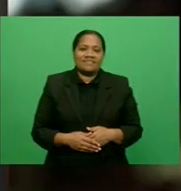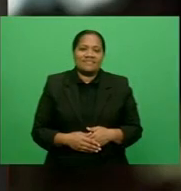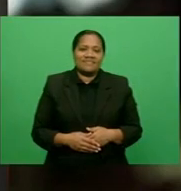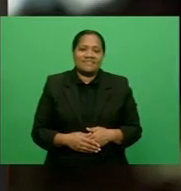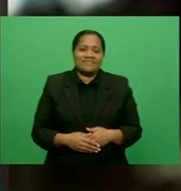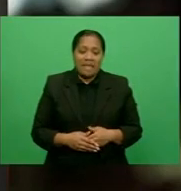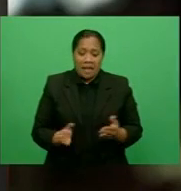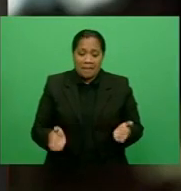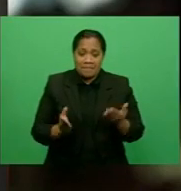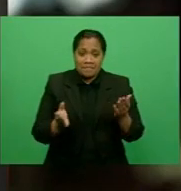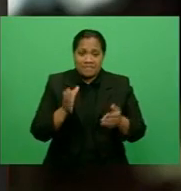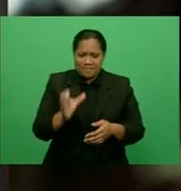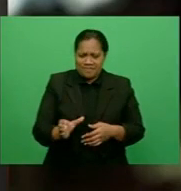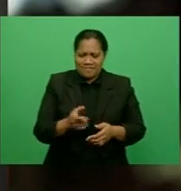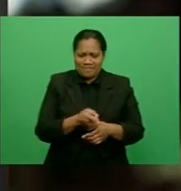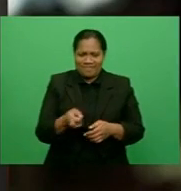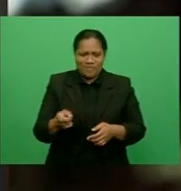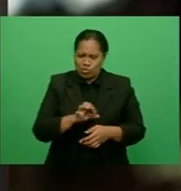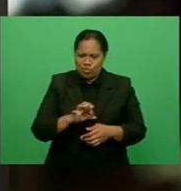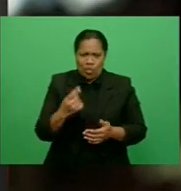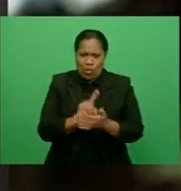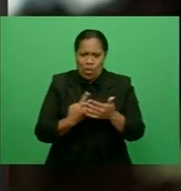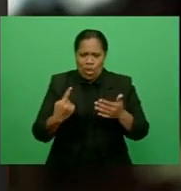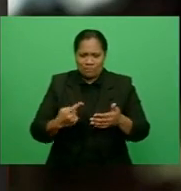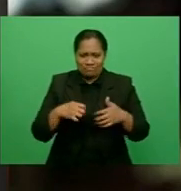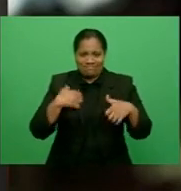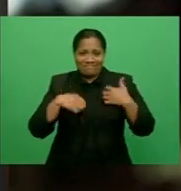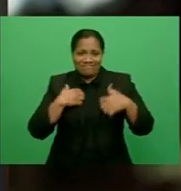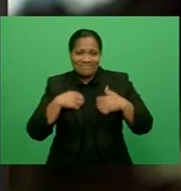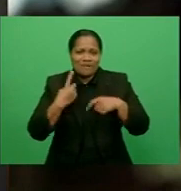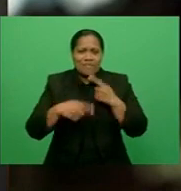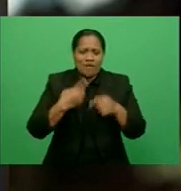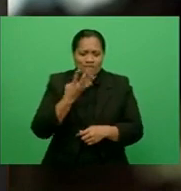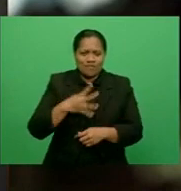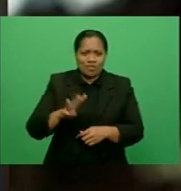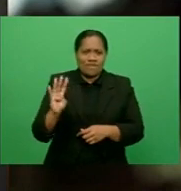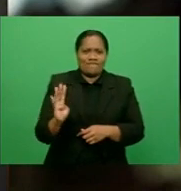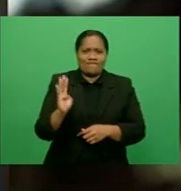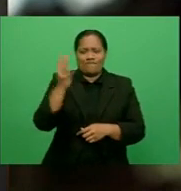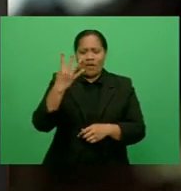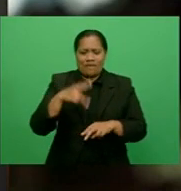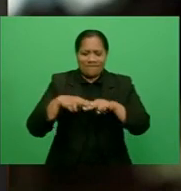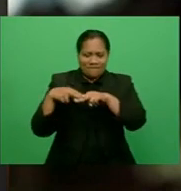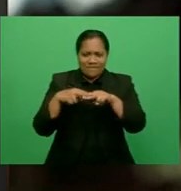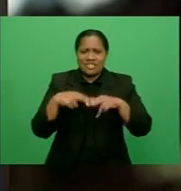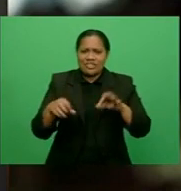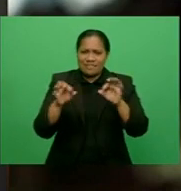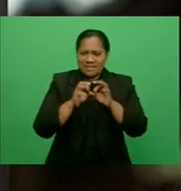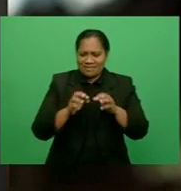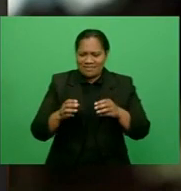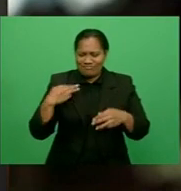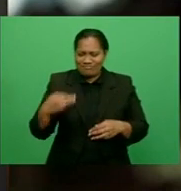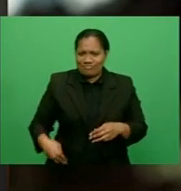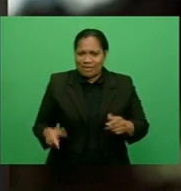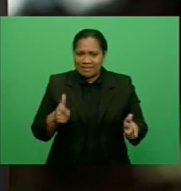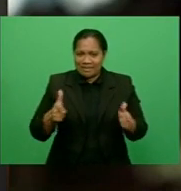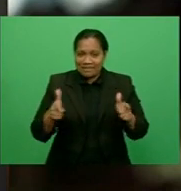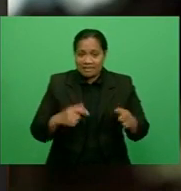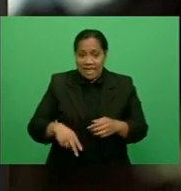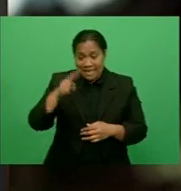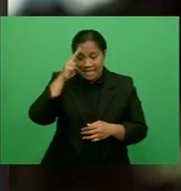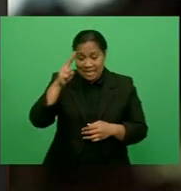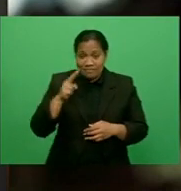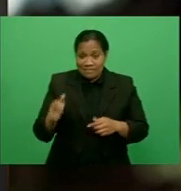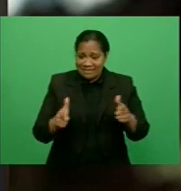The players are not the only ones excited about the 44th Fiji Bita Maris Sevens. National Sevens head coach Gareth